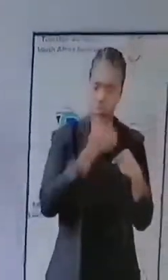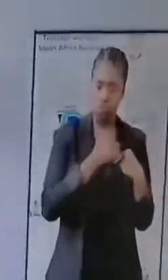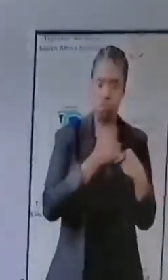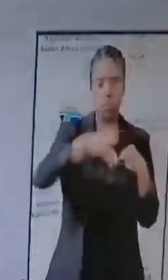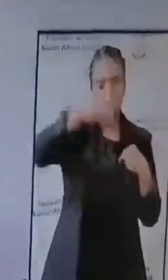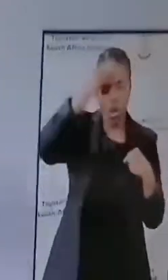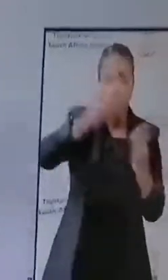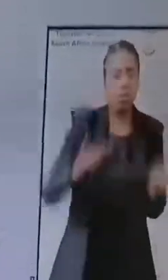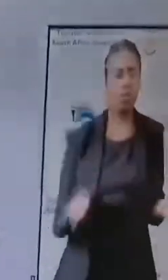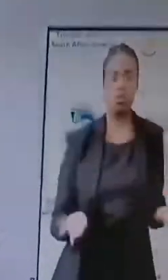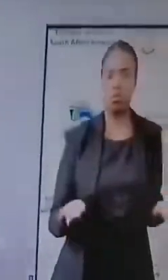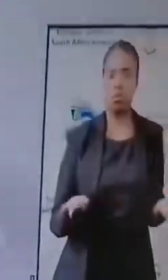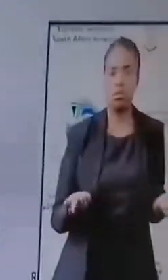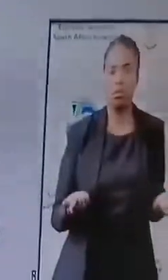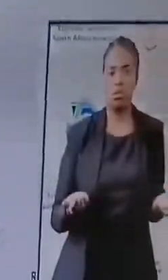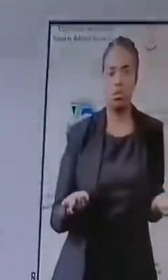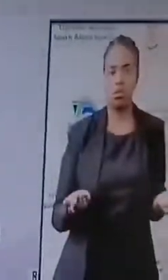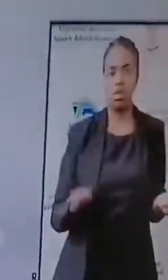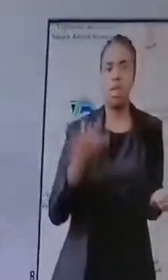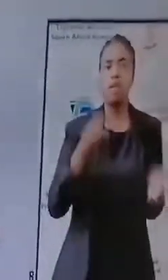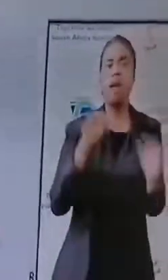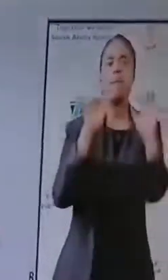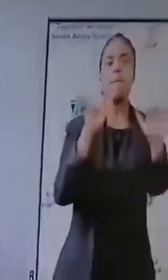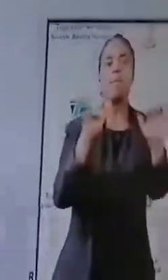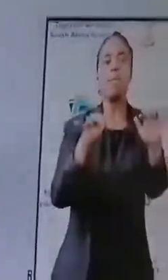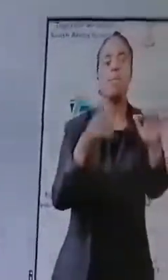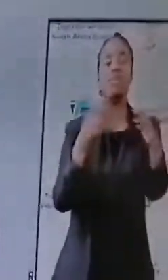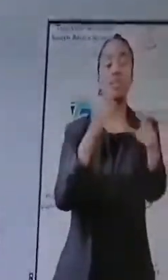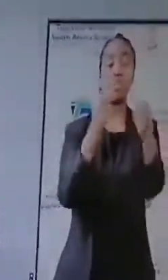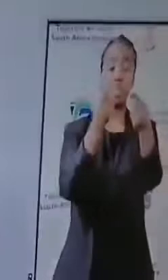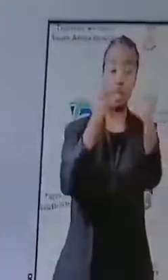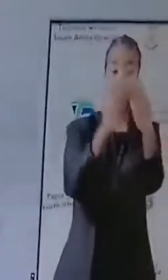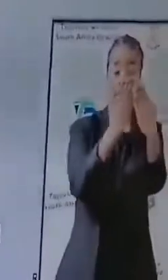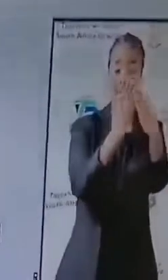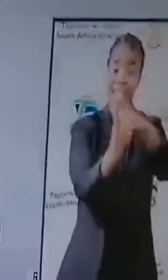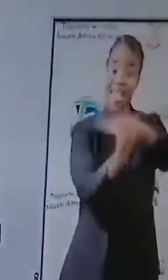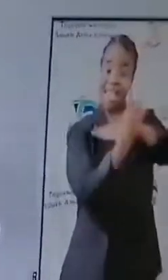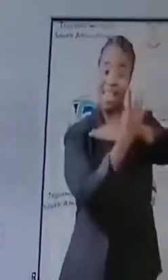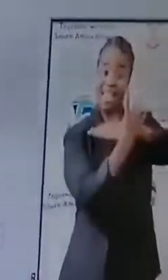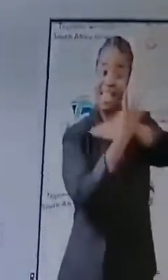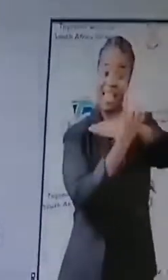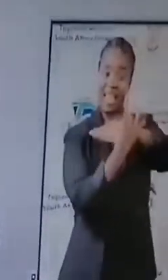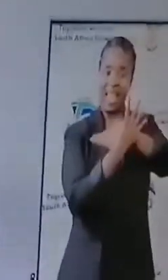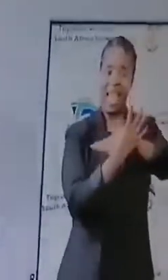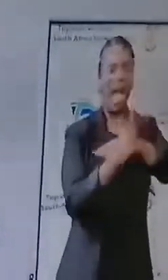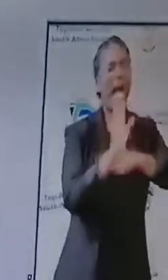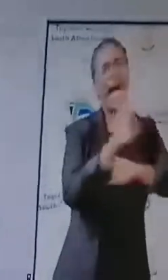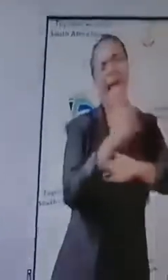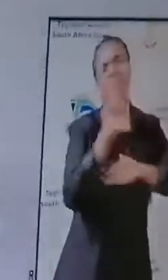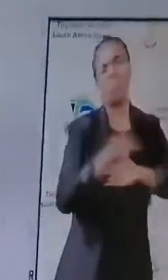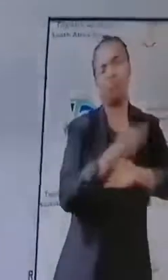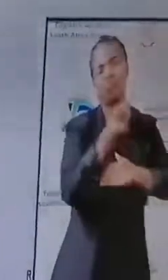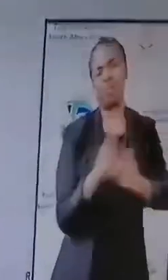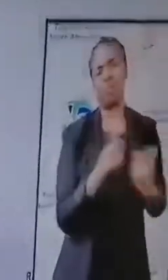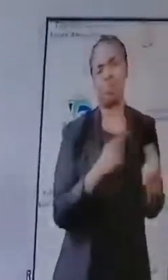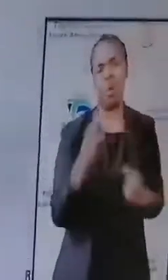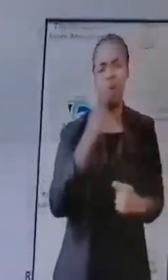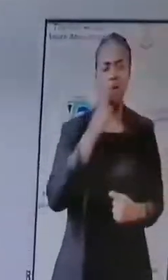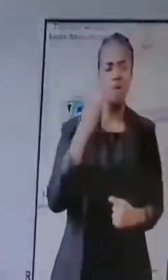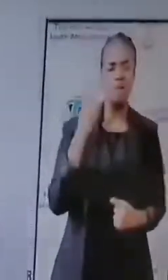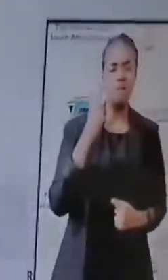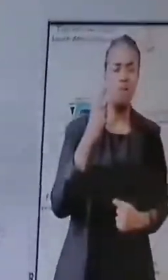people who are who have gone to school are advising us that it's not right to unban